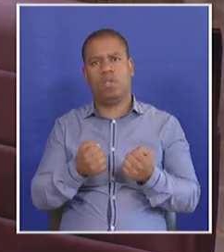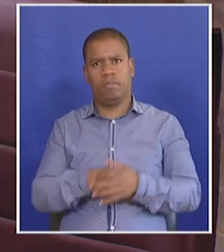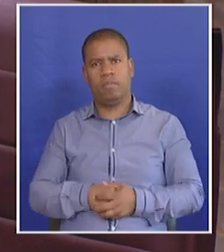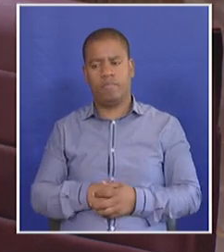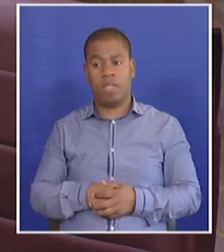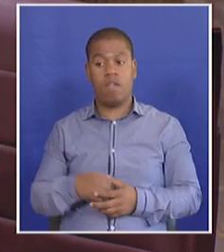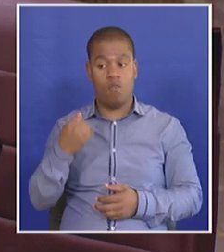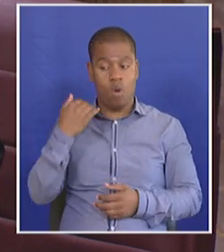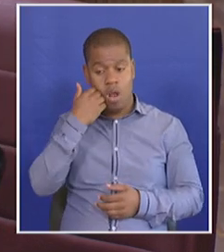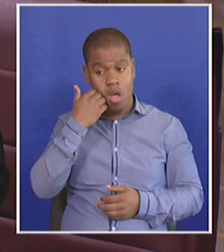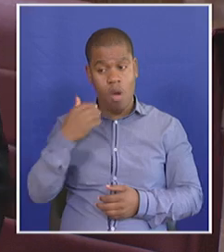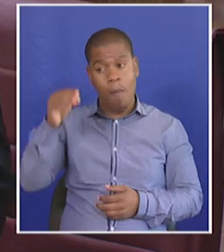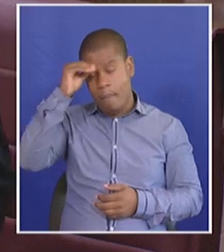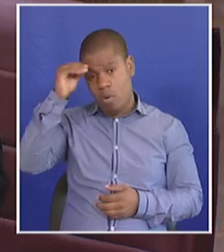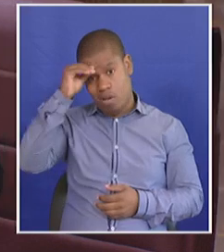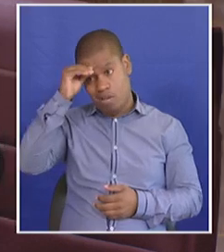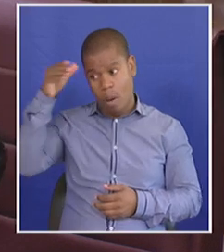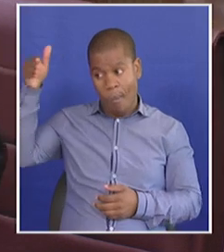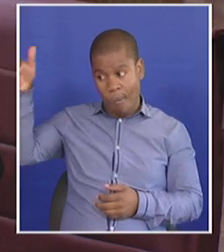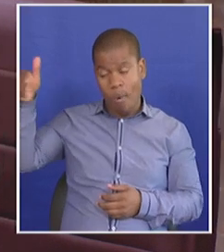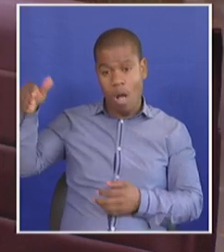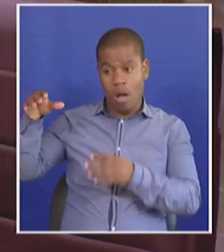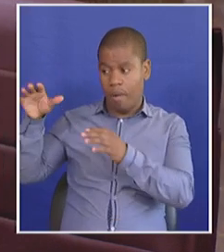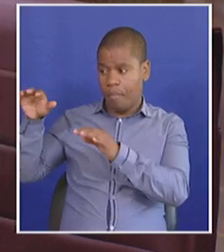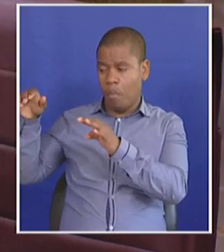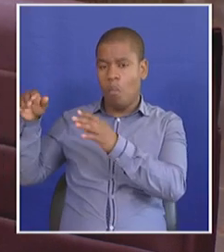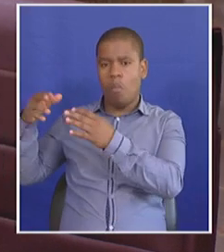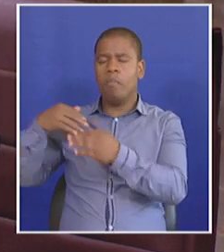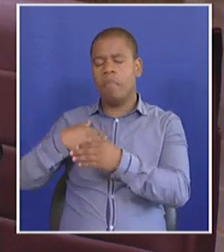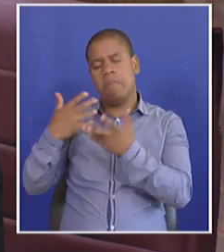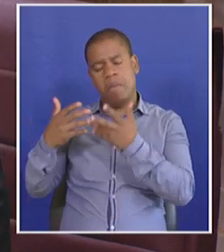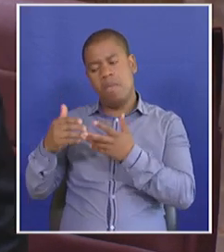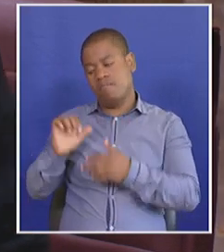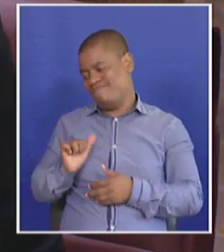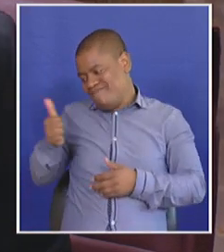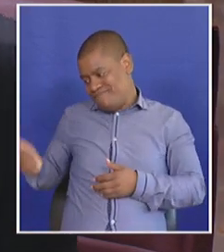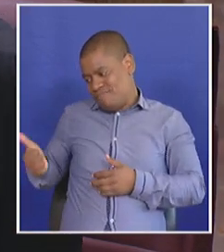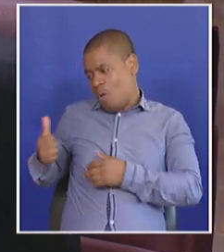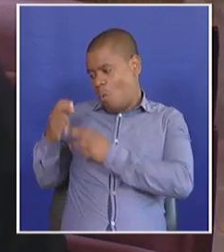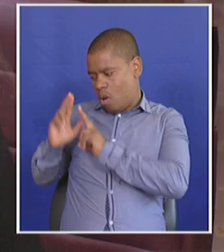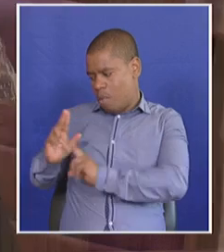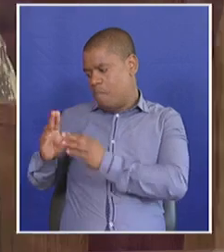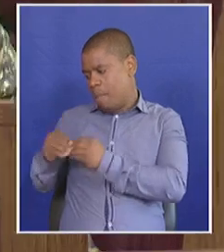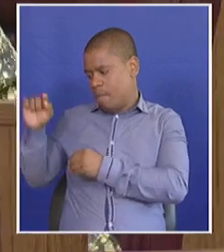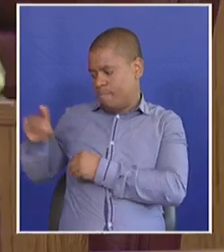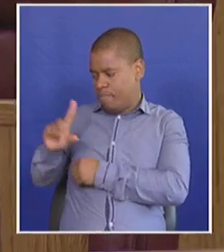children in police custody, I suggest you ask the honourable member next to me.